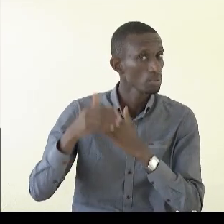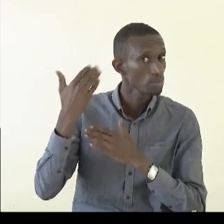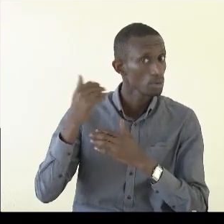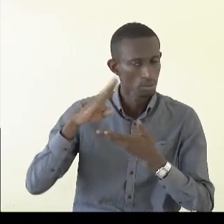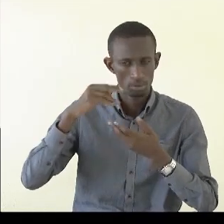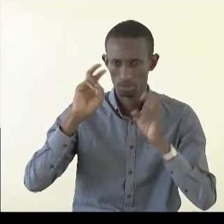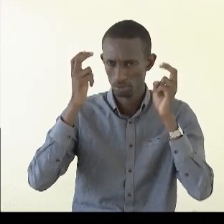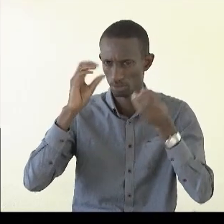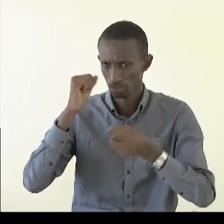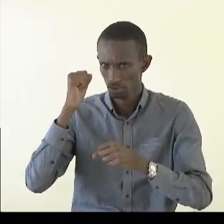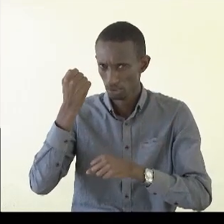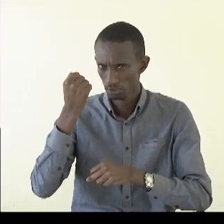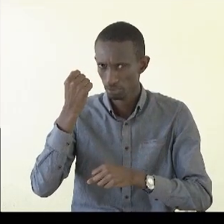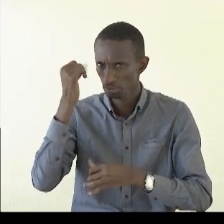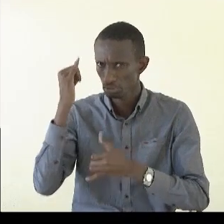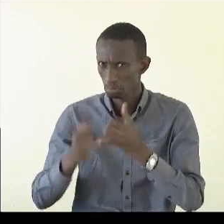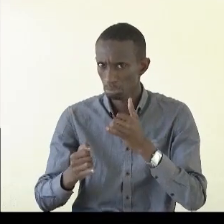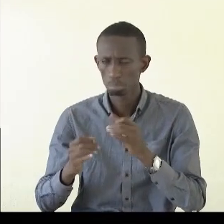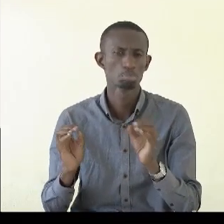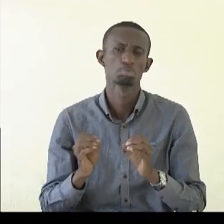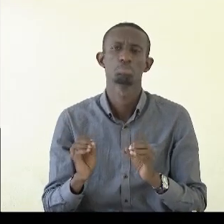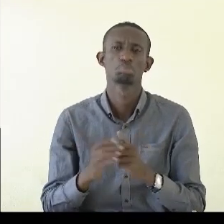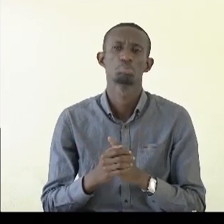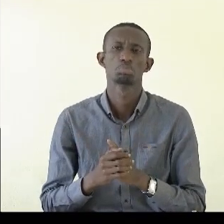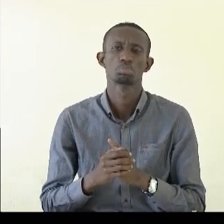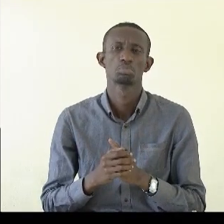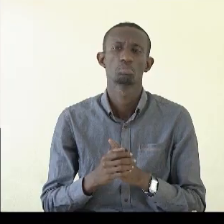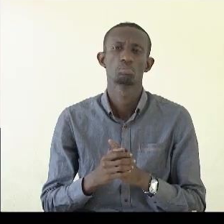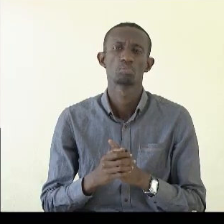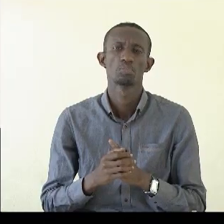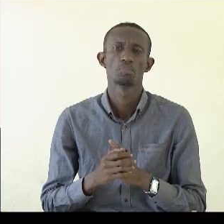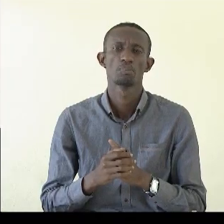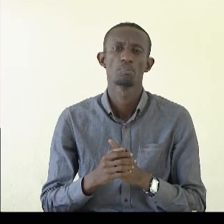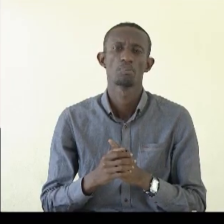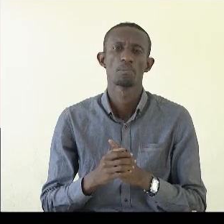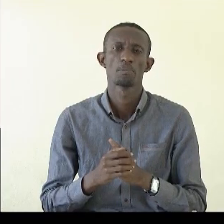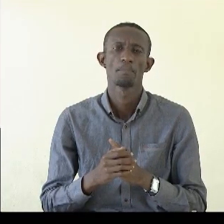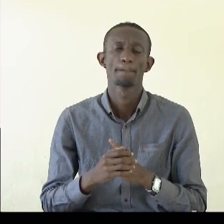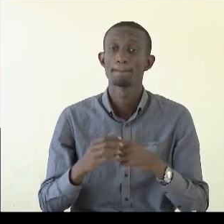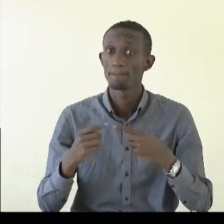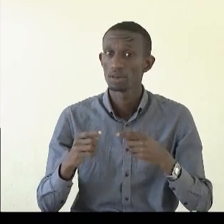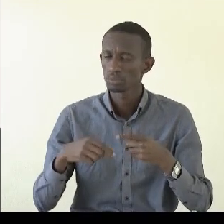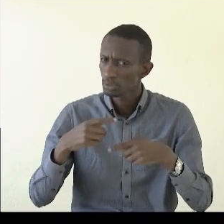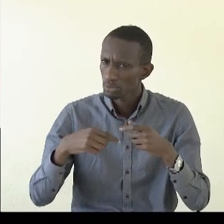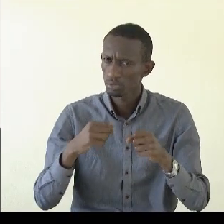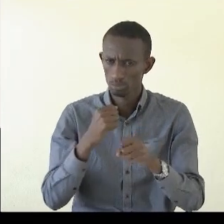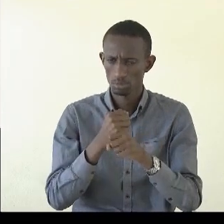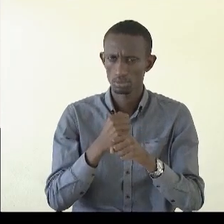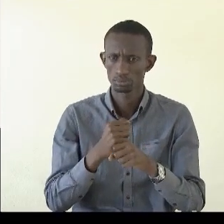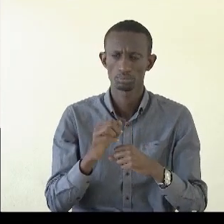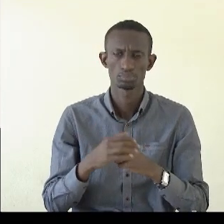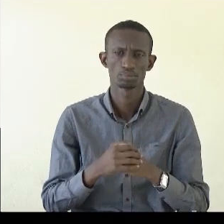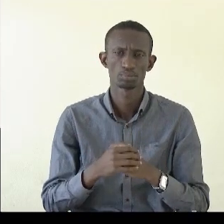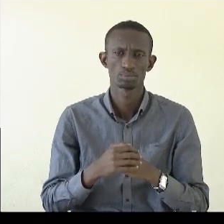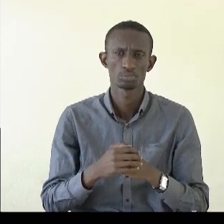said in the previous lesson, I thought it necessary to first go through and answer some questions,